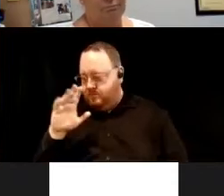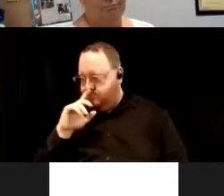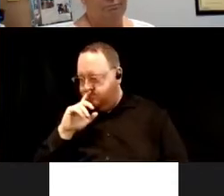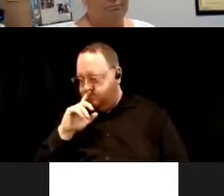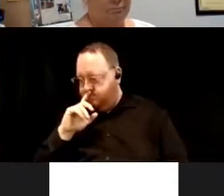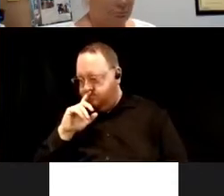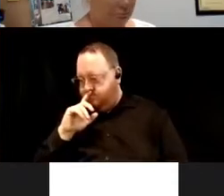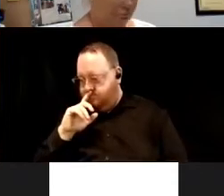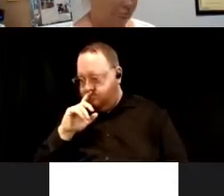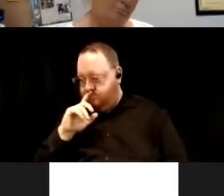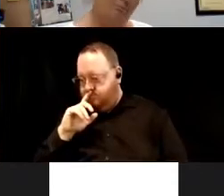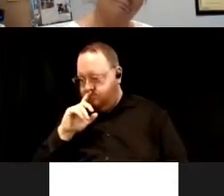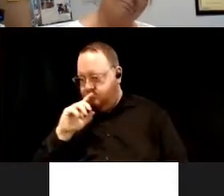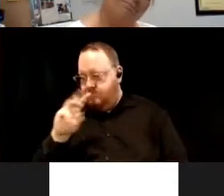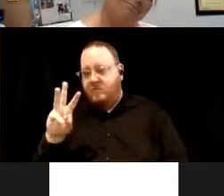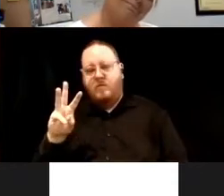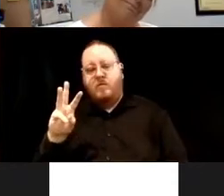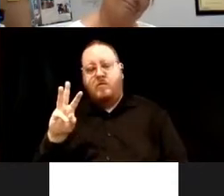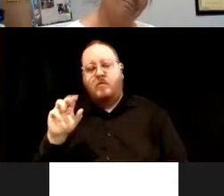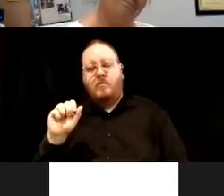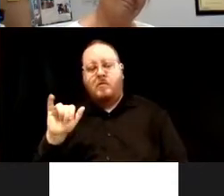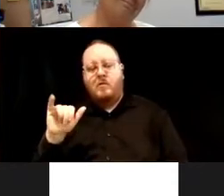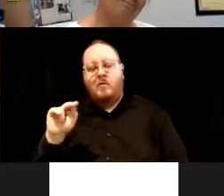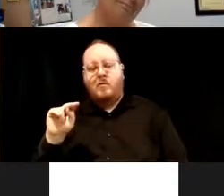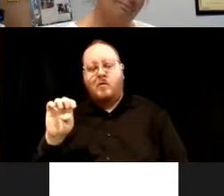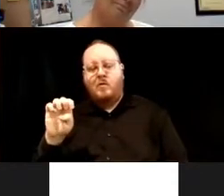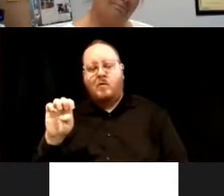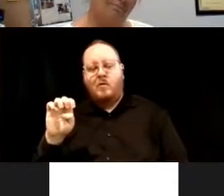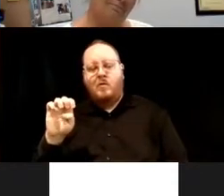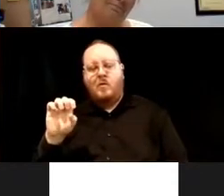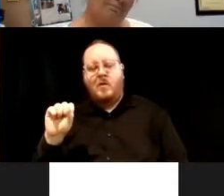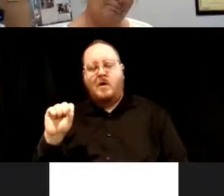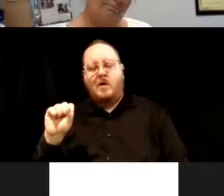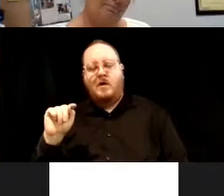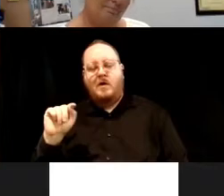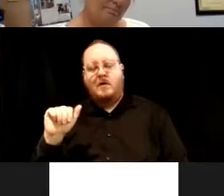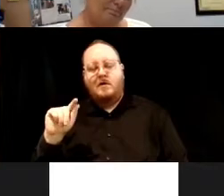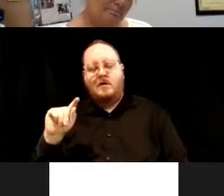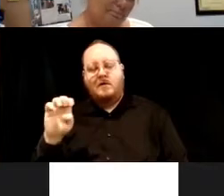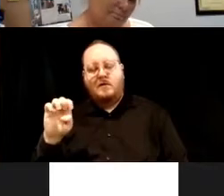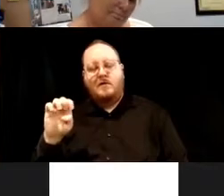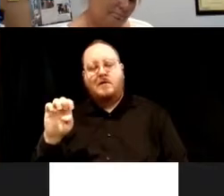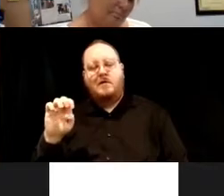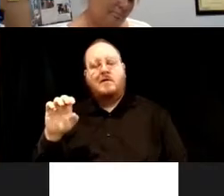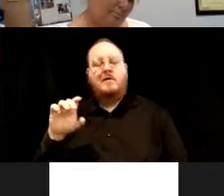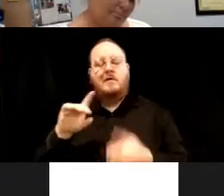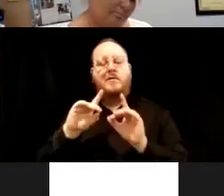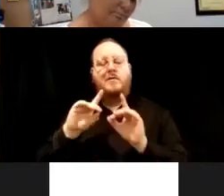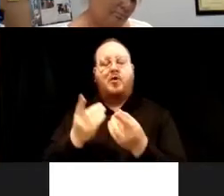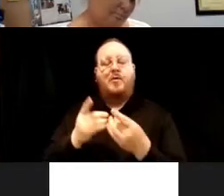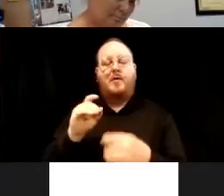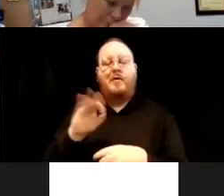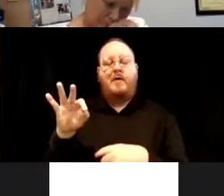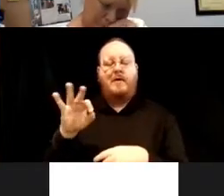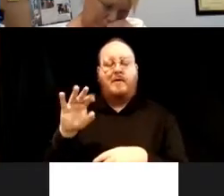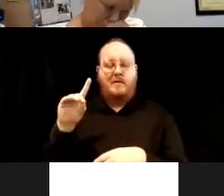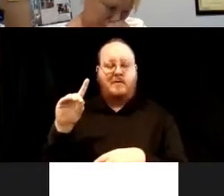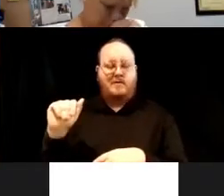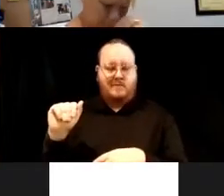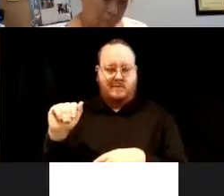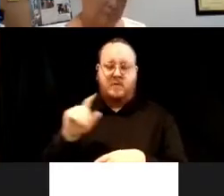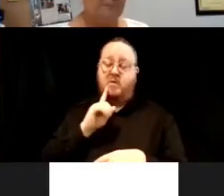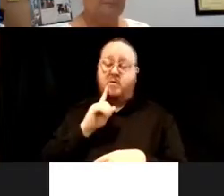at Wayne State. He works for the Department of Developmental Disabilities, which is a really